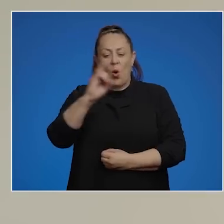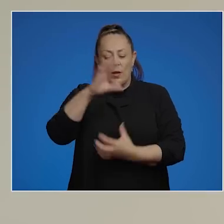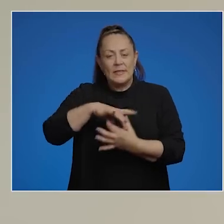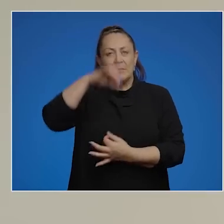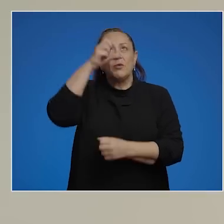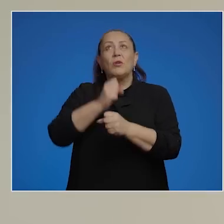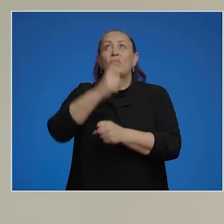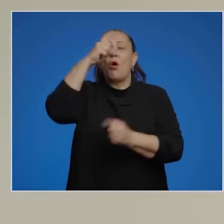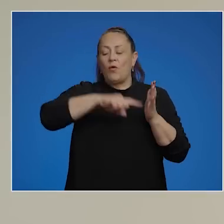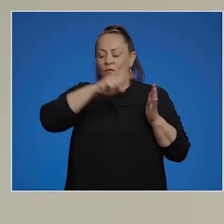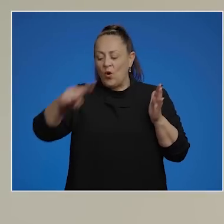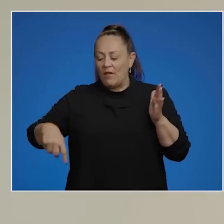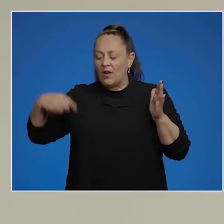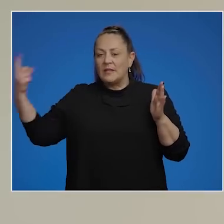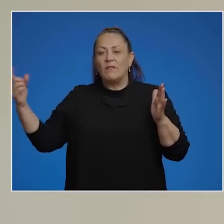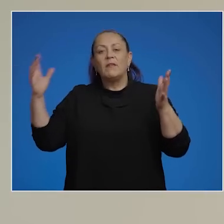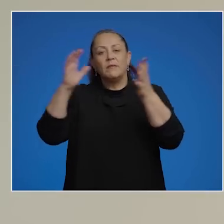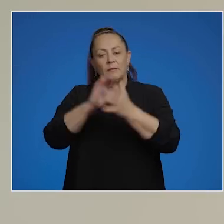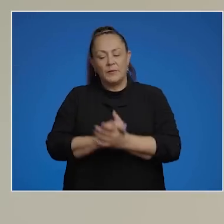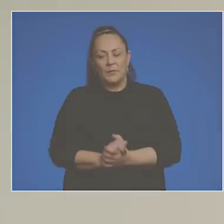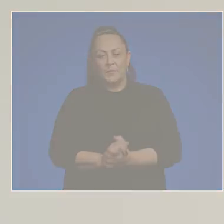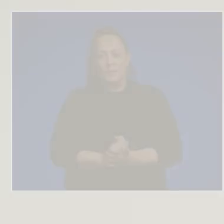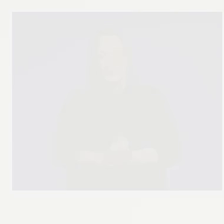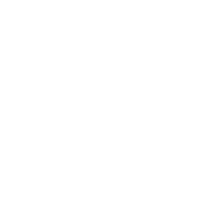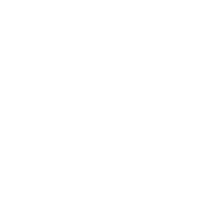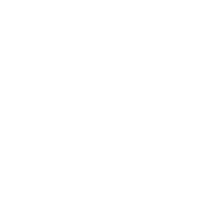God, for ever and ever. Amen.